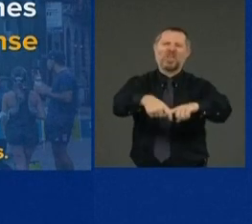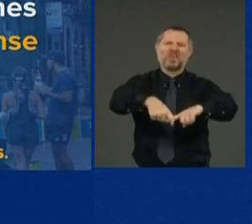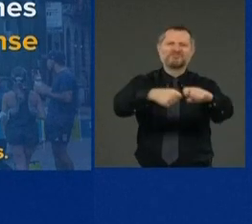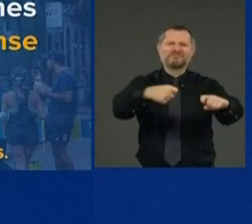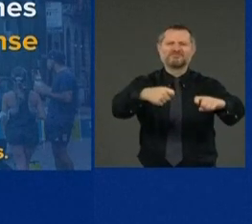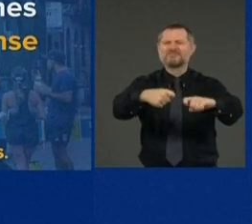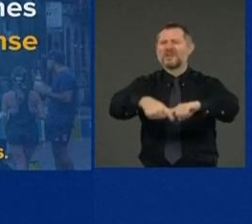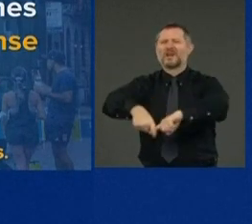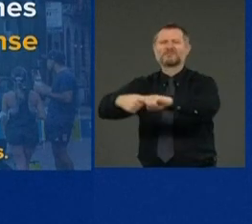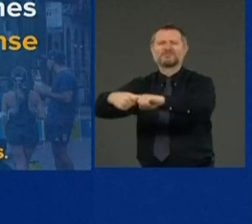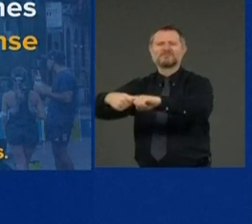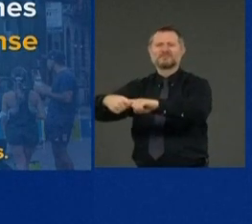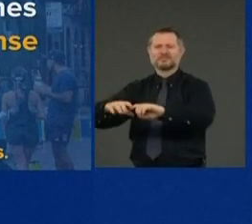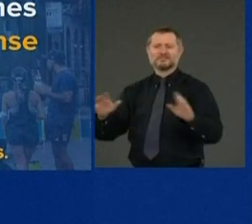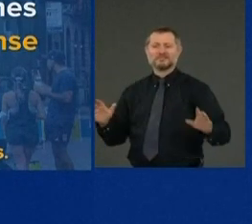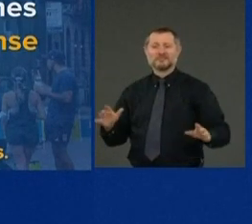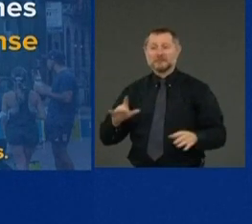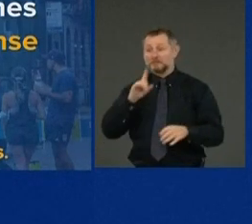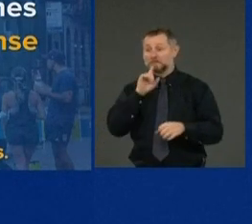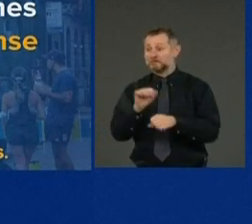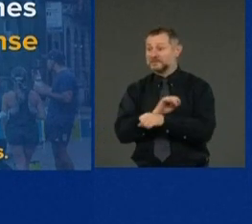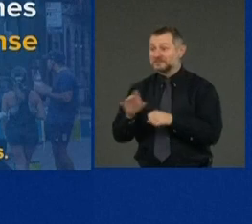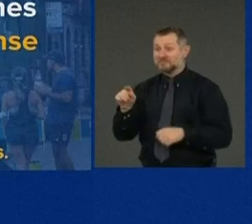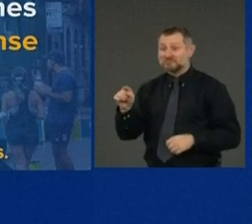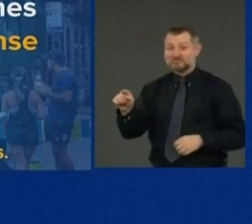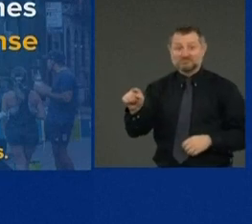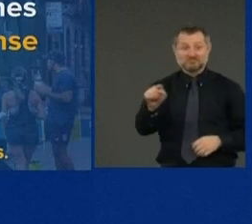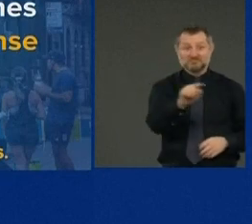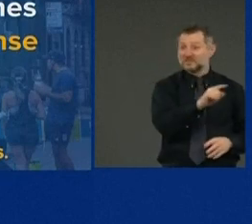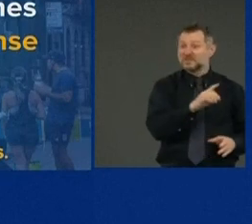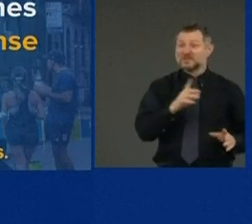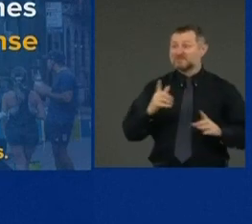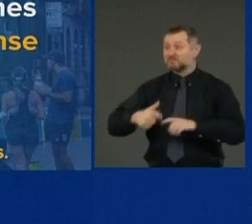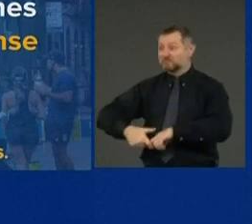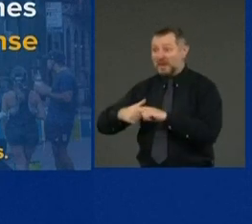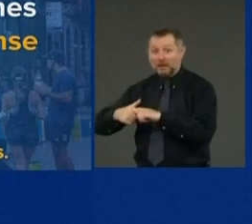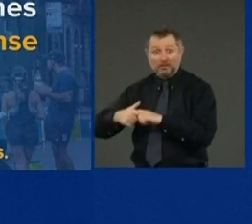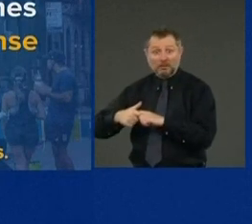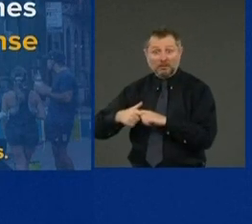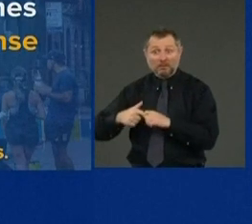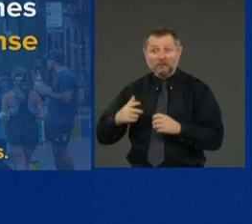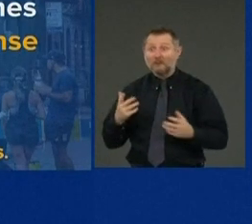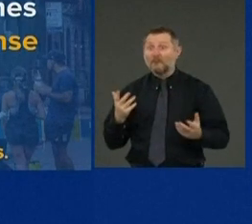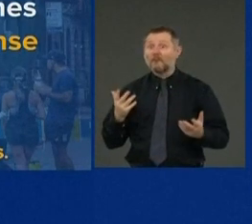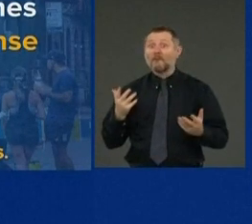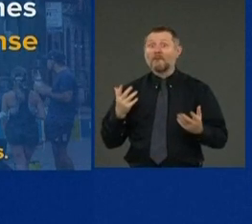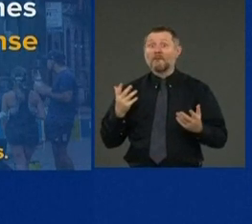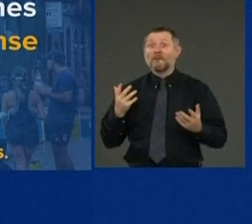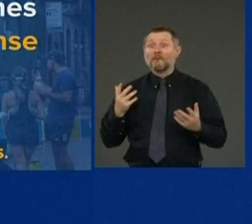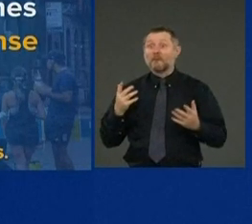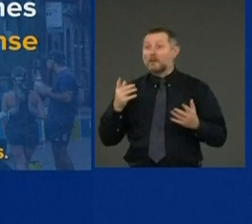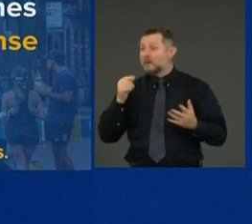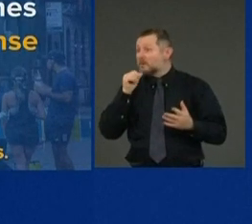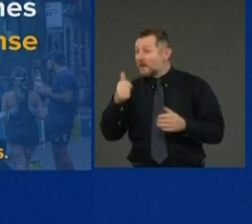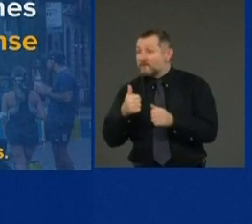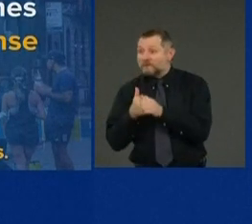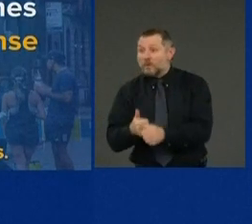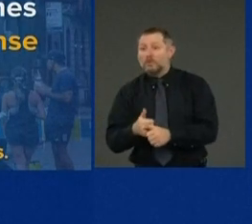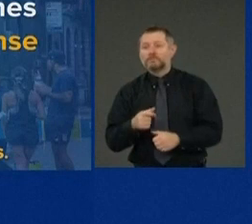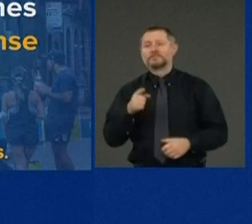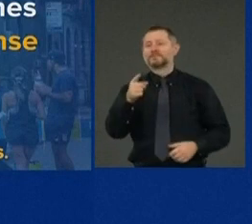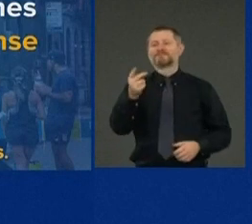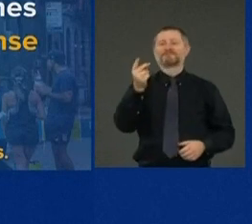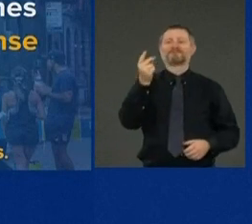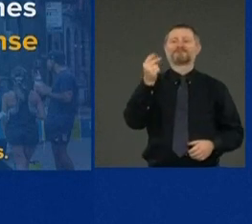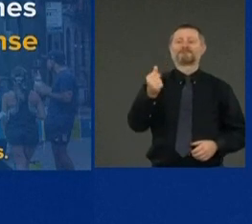Business that is violating the rules could have an immediate shutdown order, all right? So we've made great progress.